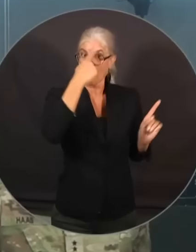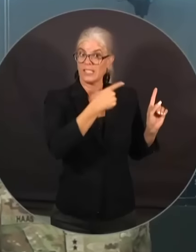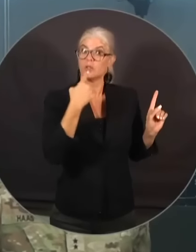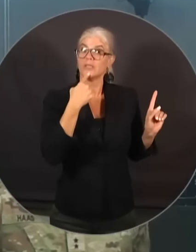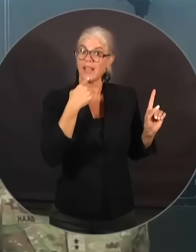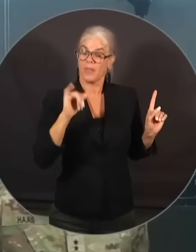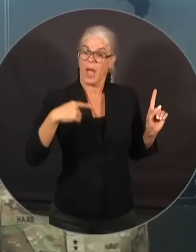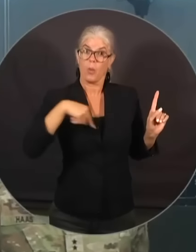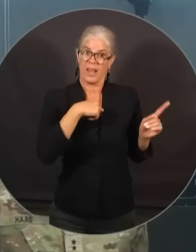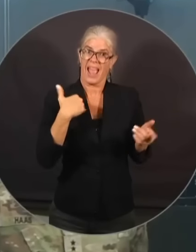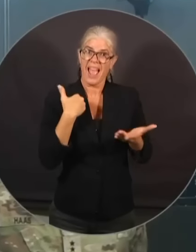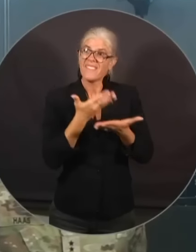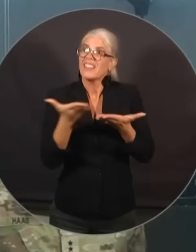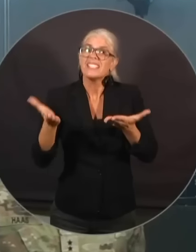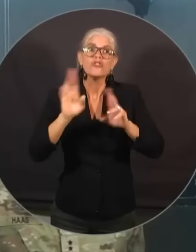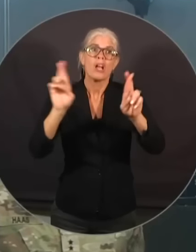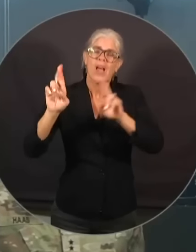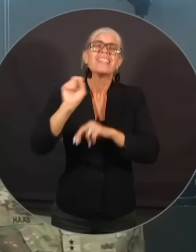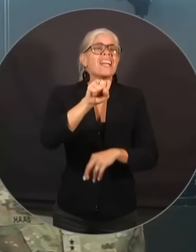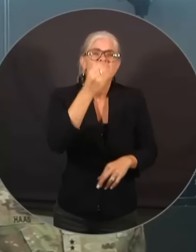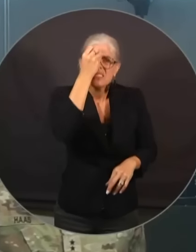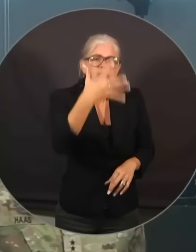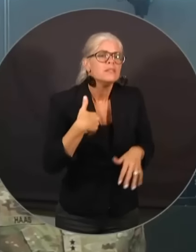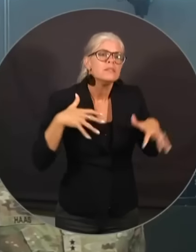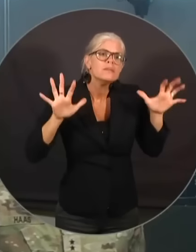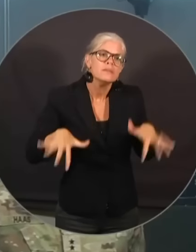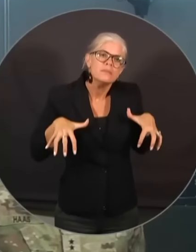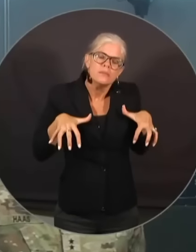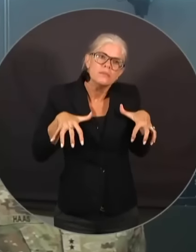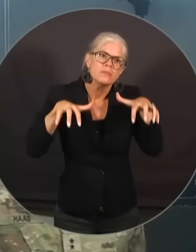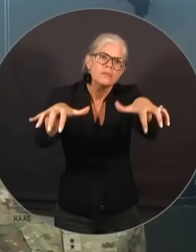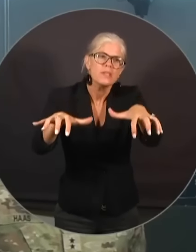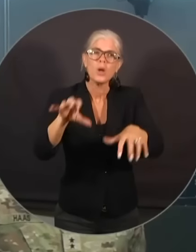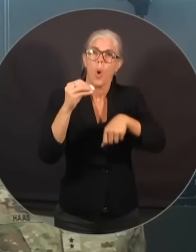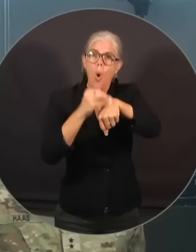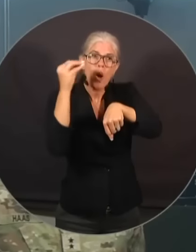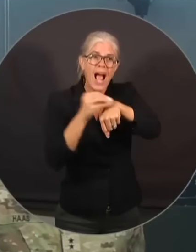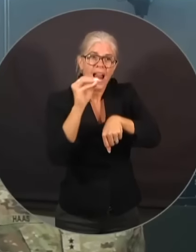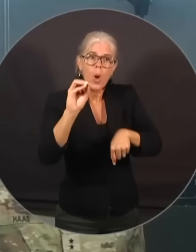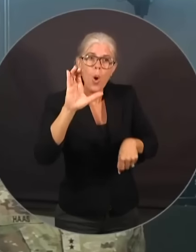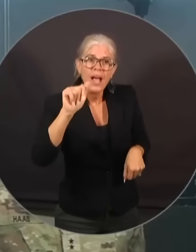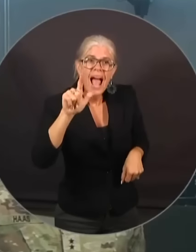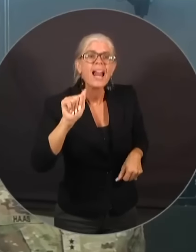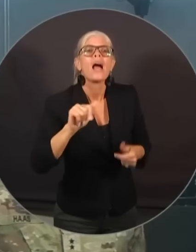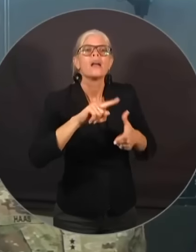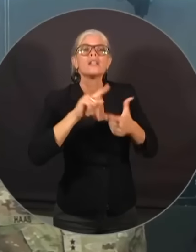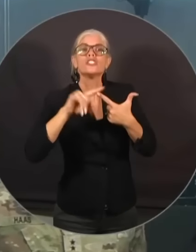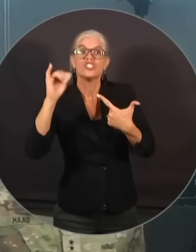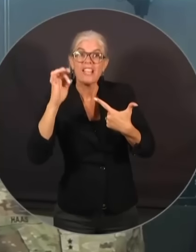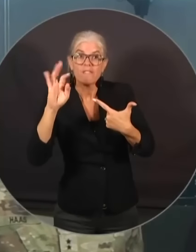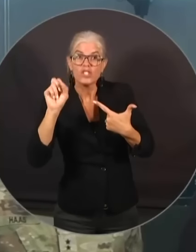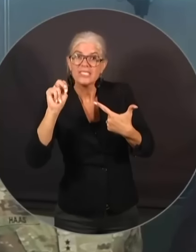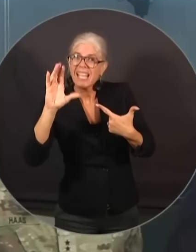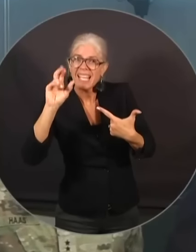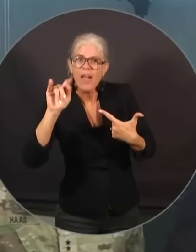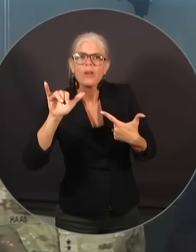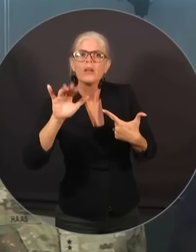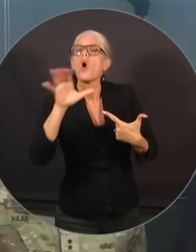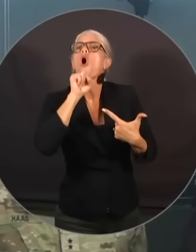resources in the Ocala footprint right now and even down at Orange County Convention Center. That's where a lot of our urban search and rescue assets are